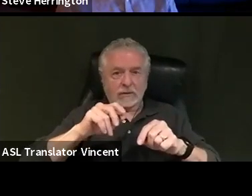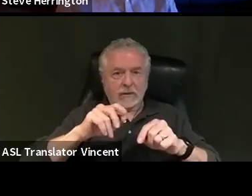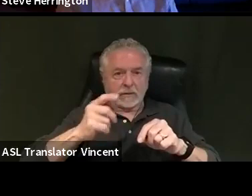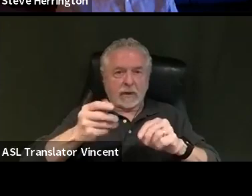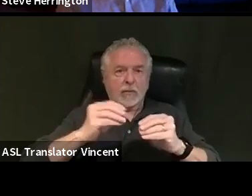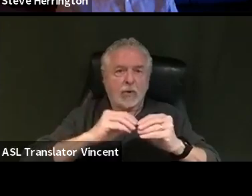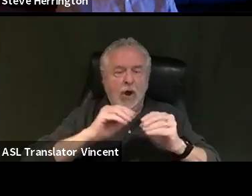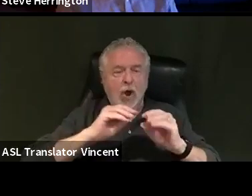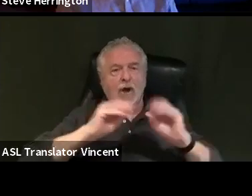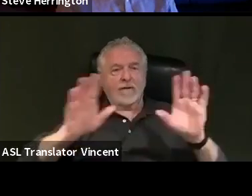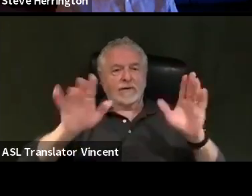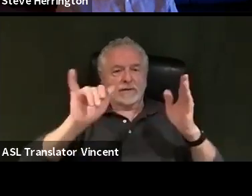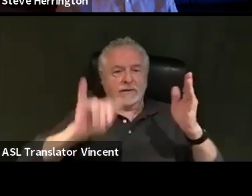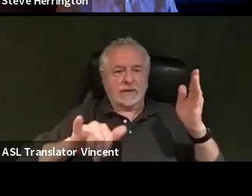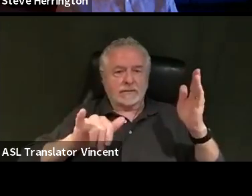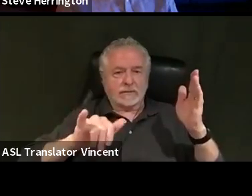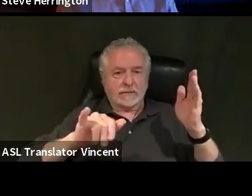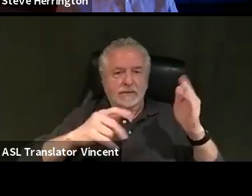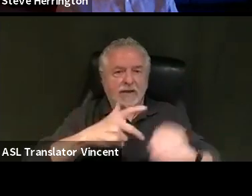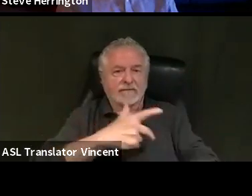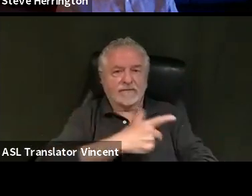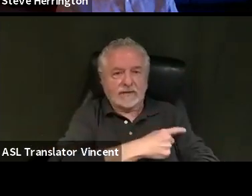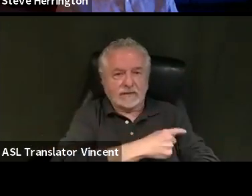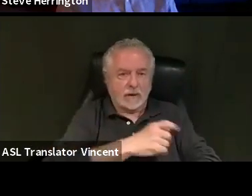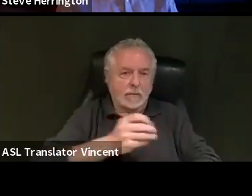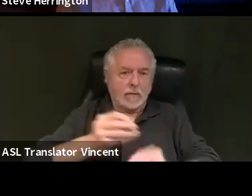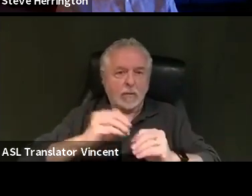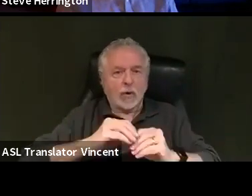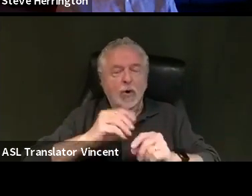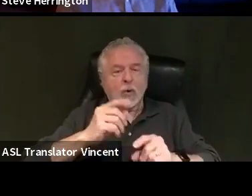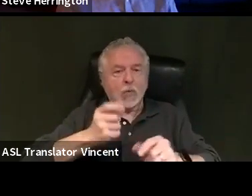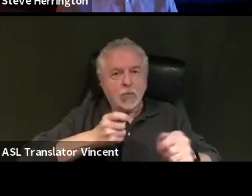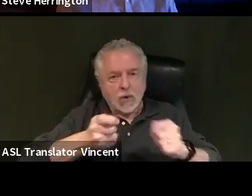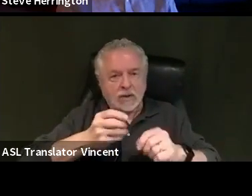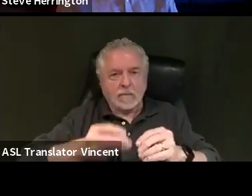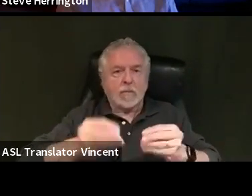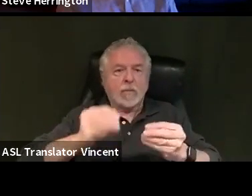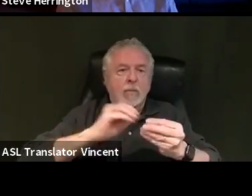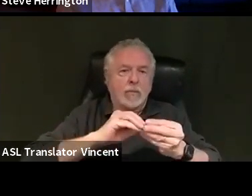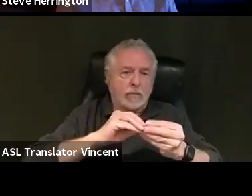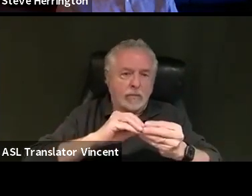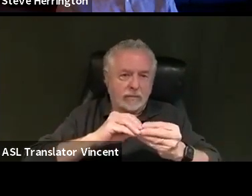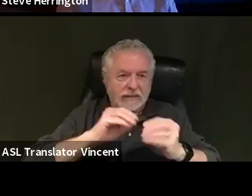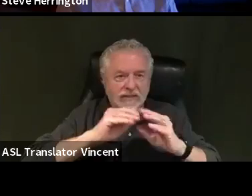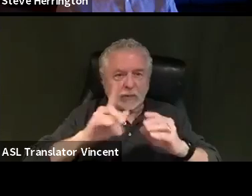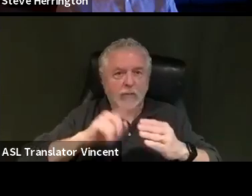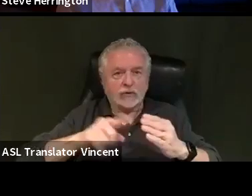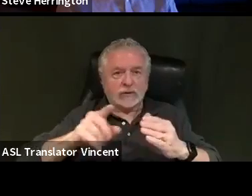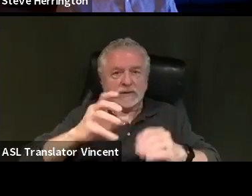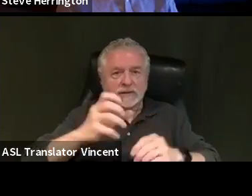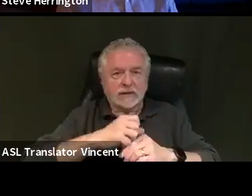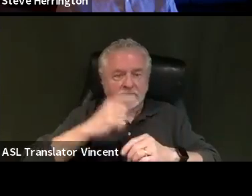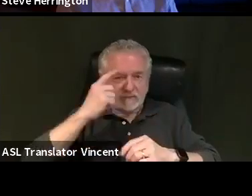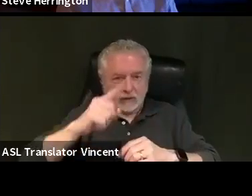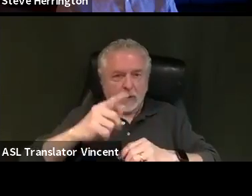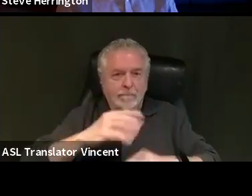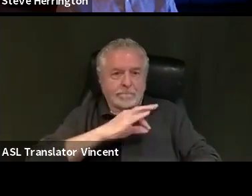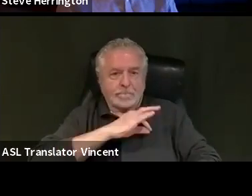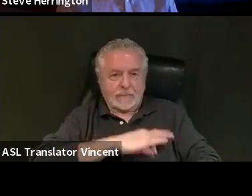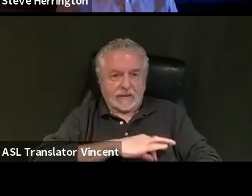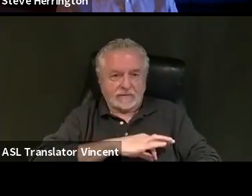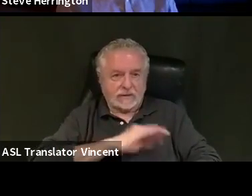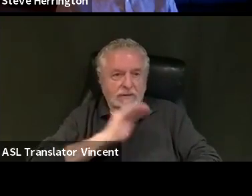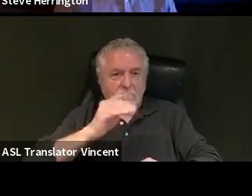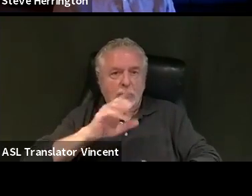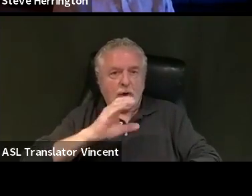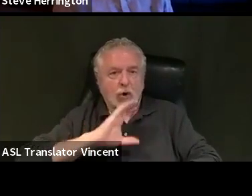bit more obvious that the vaccines are more regulated, they're more clear about what you're going to get as far as benefit compared